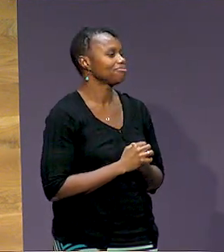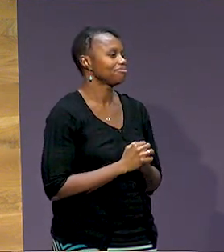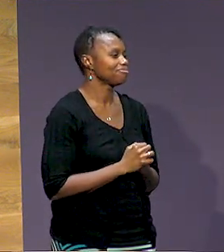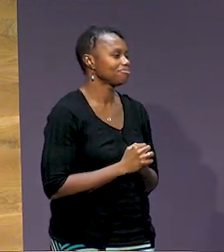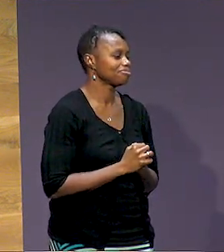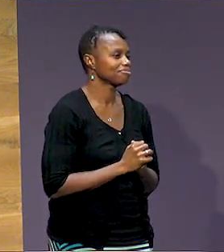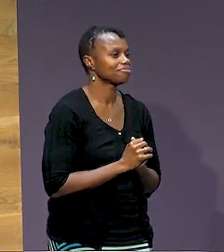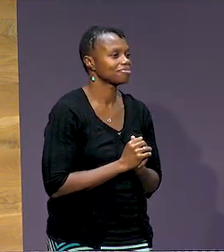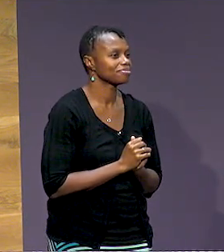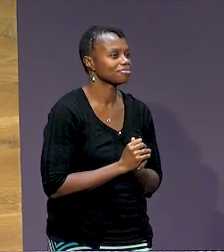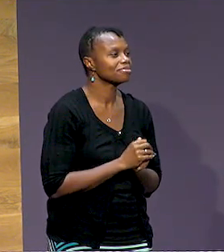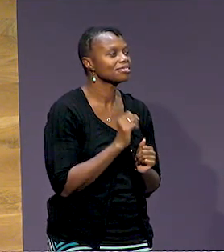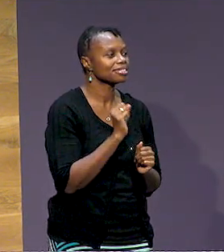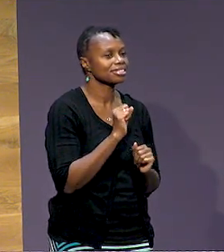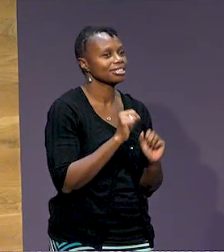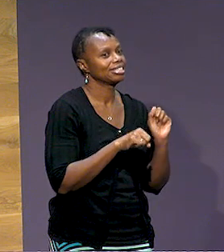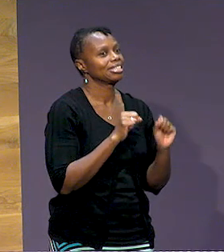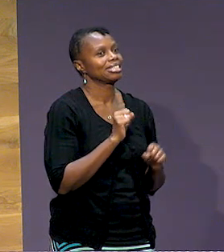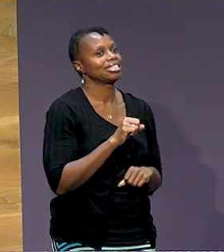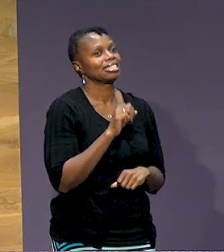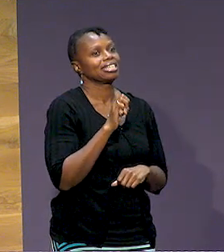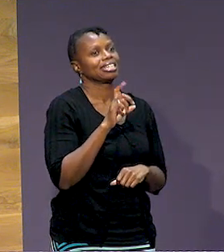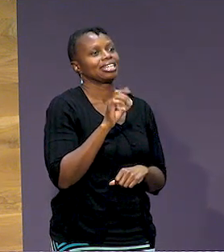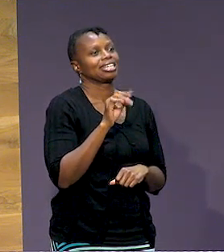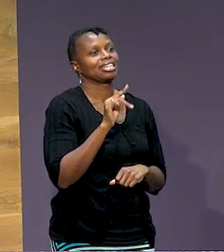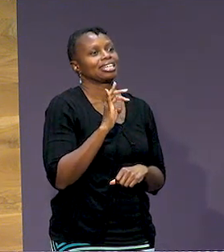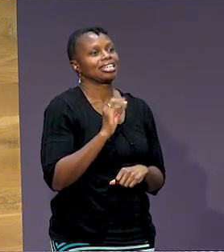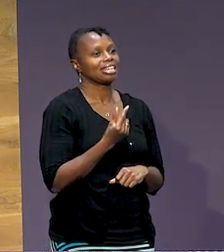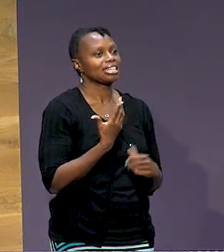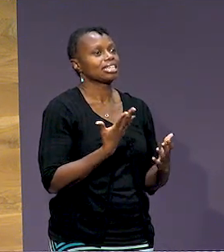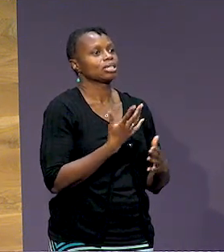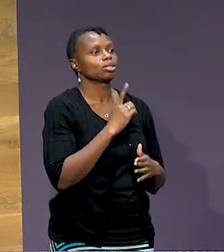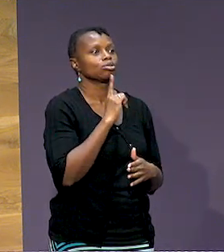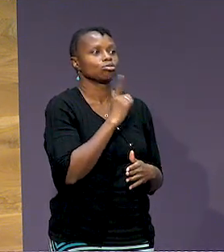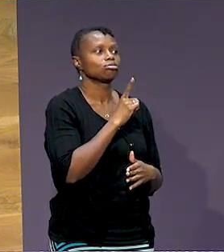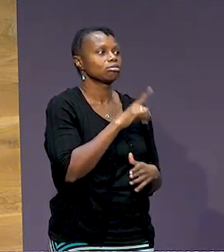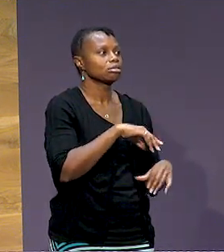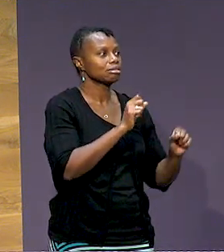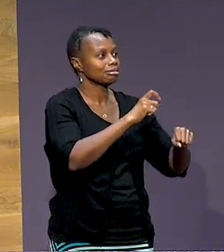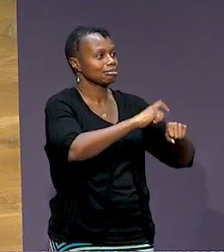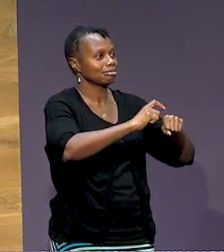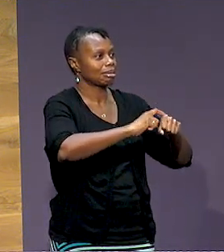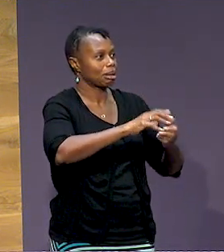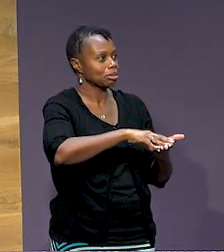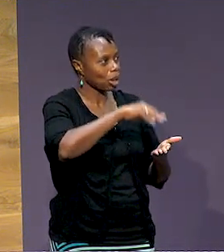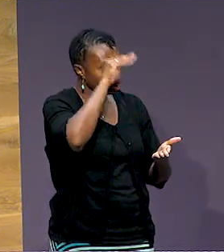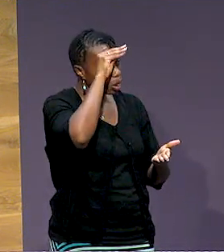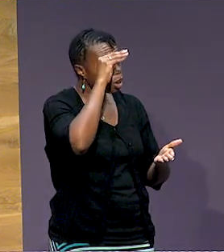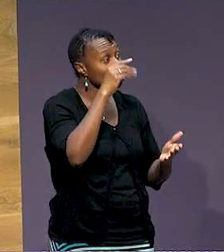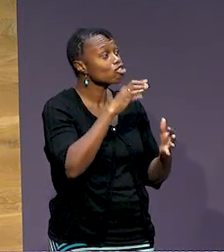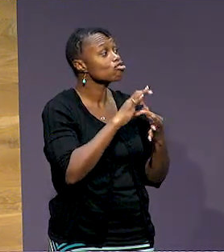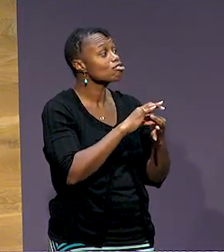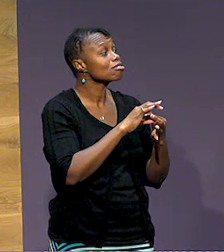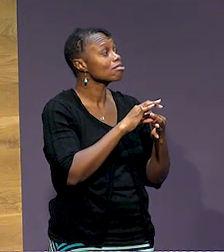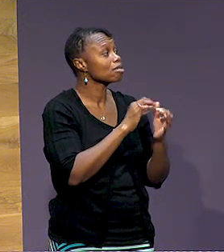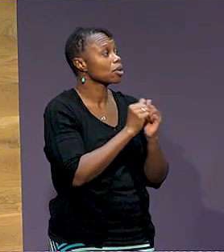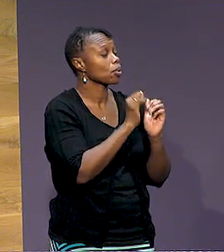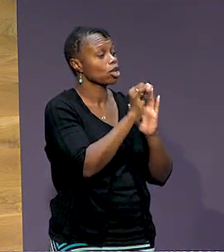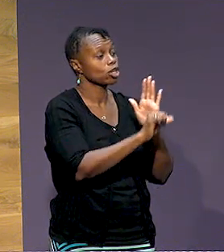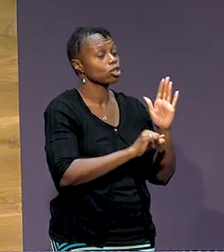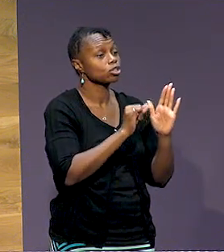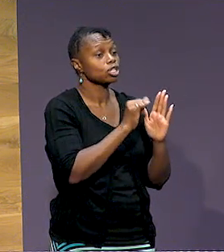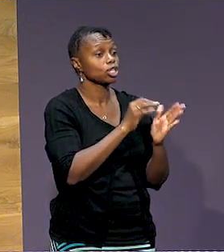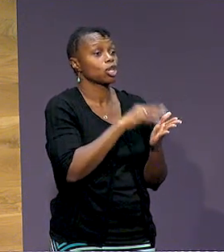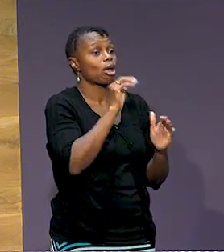Yeah, the editing side of things, it definitely took some time to learn. One of the unique things about YouTube is one of the ways you learn how to make